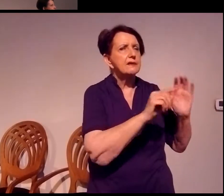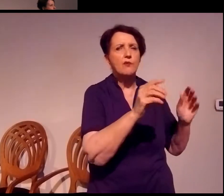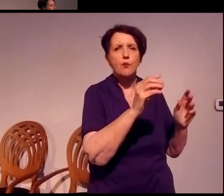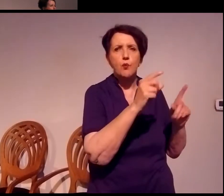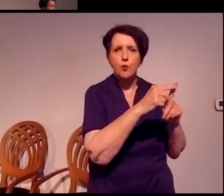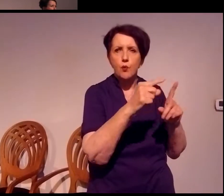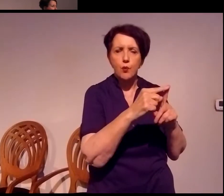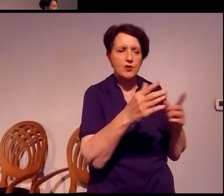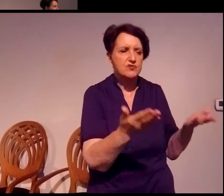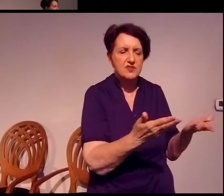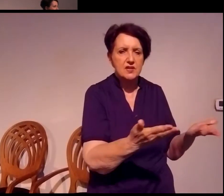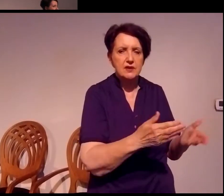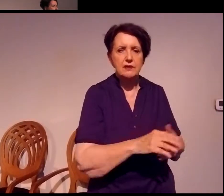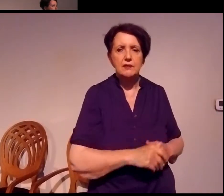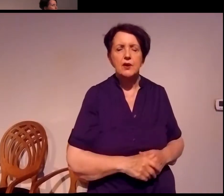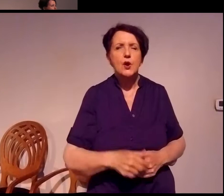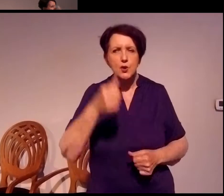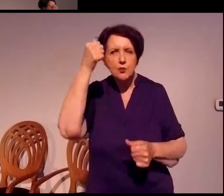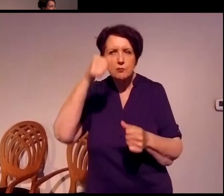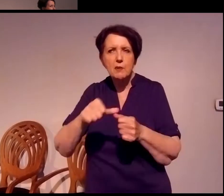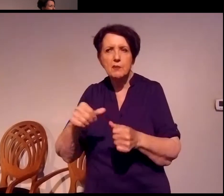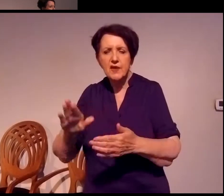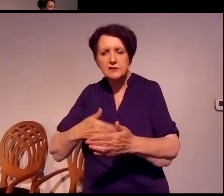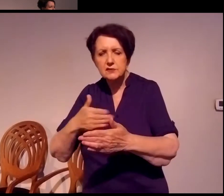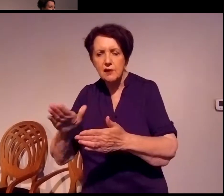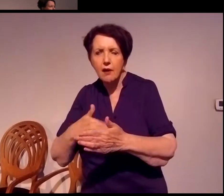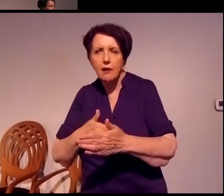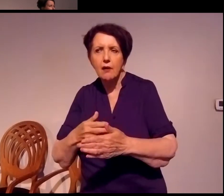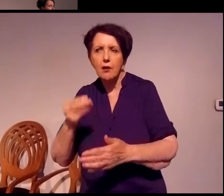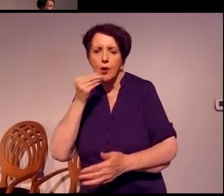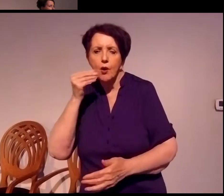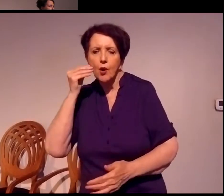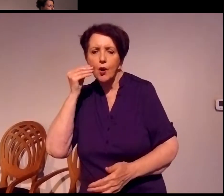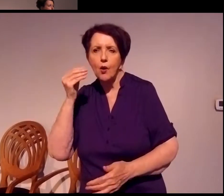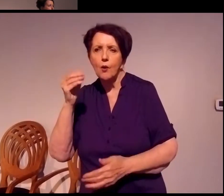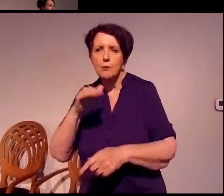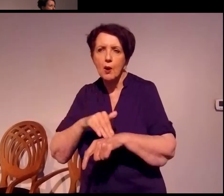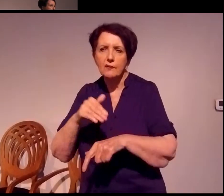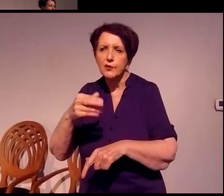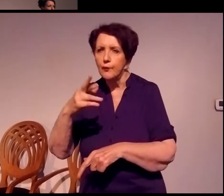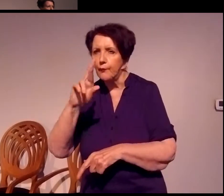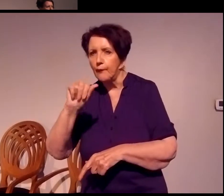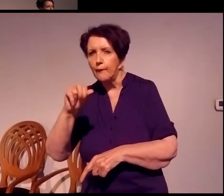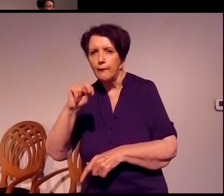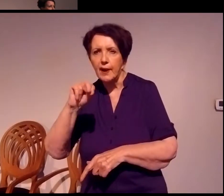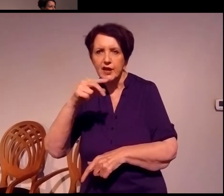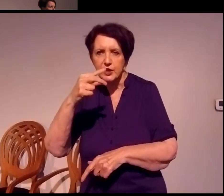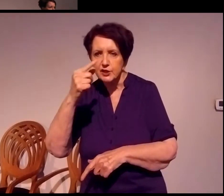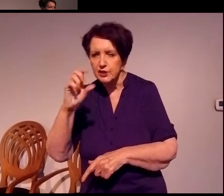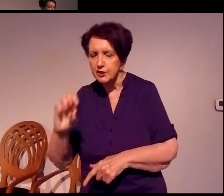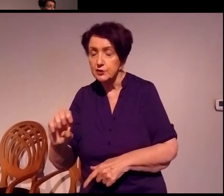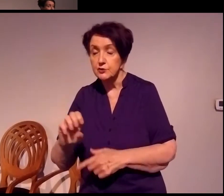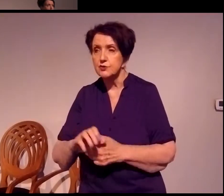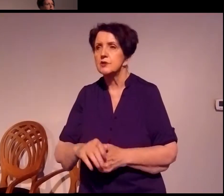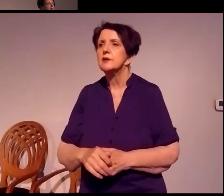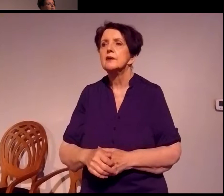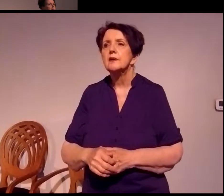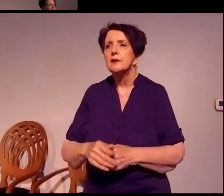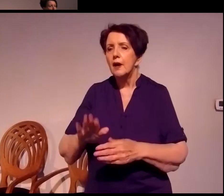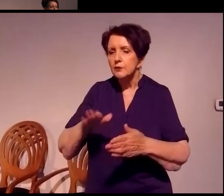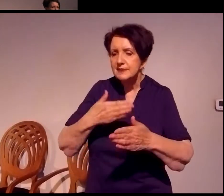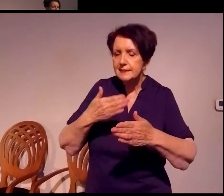John Denver, Home, Home on the Range, where the deer and the antelope play, where never is heard discouraging word, and the skies are not cloudy all